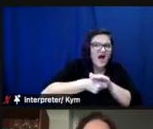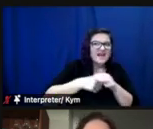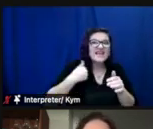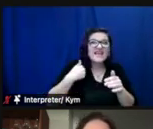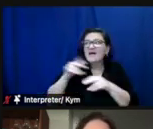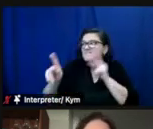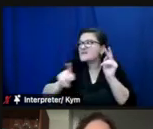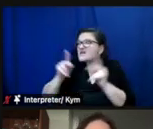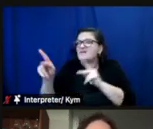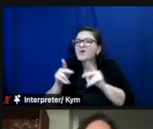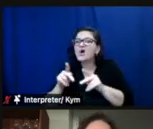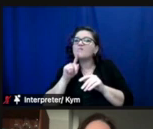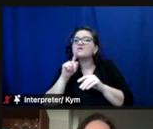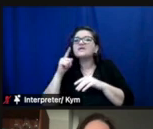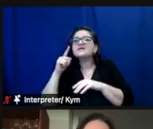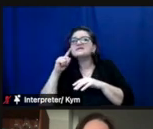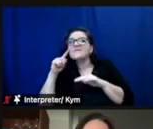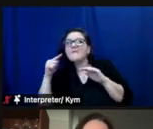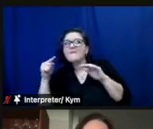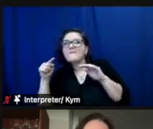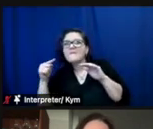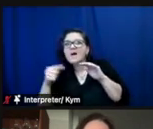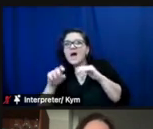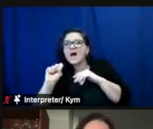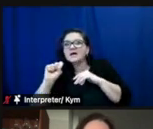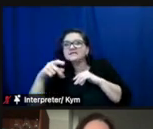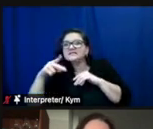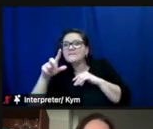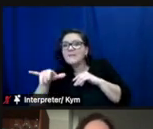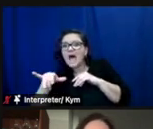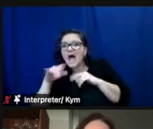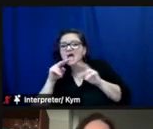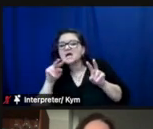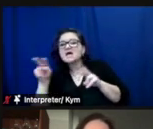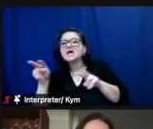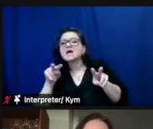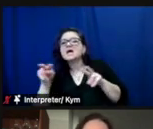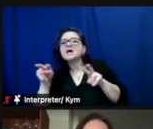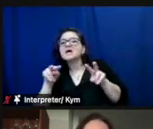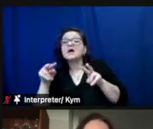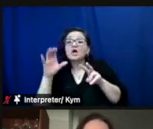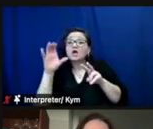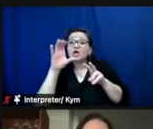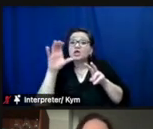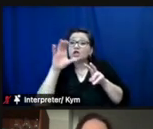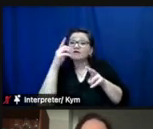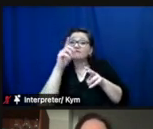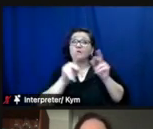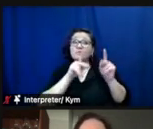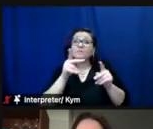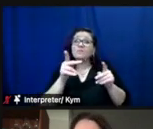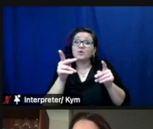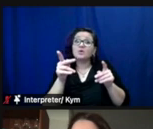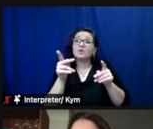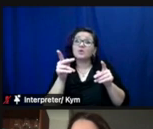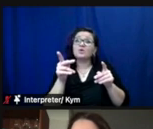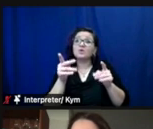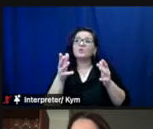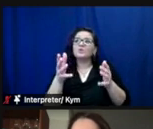look out for people who were called slave hunters who were trying to return escaped enslaved people back to the South. So